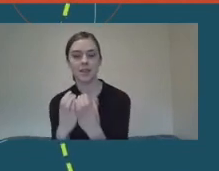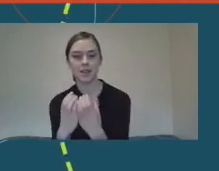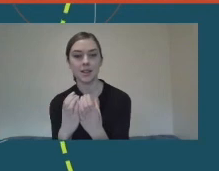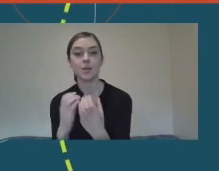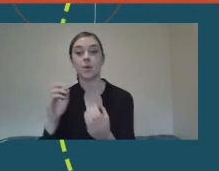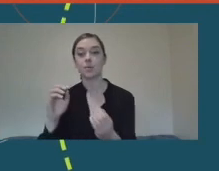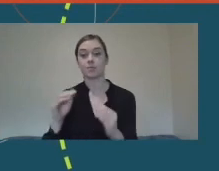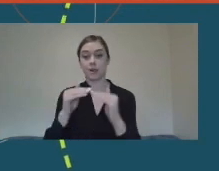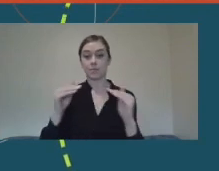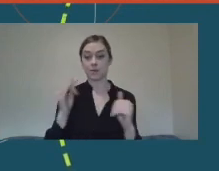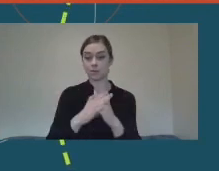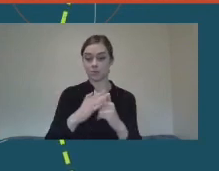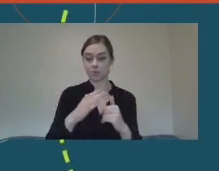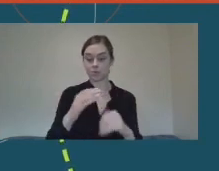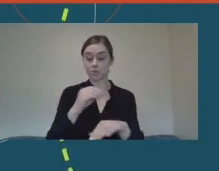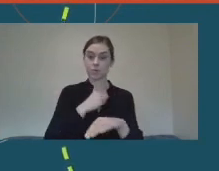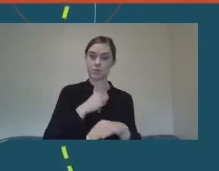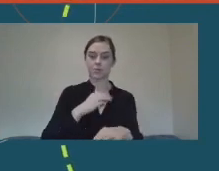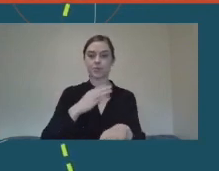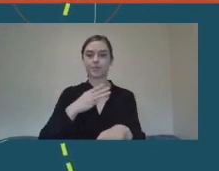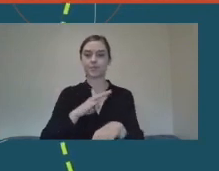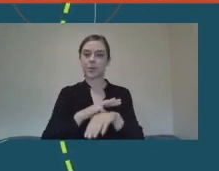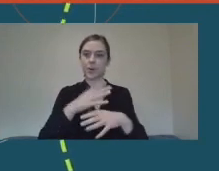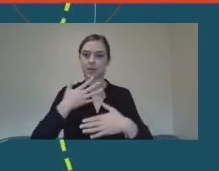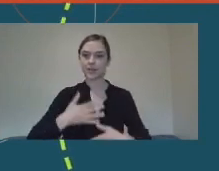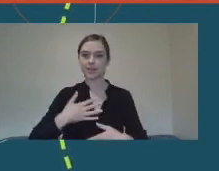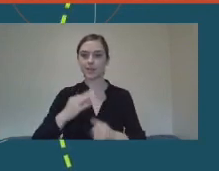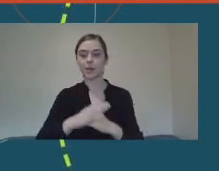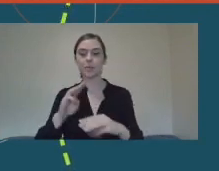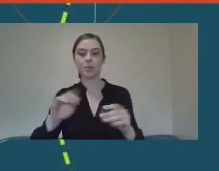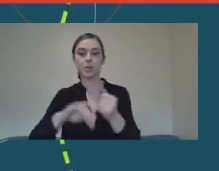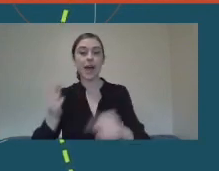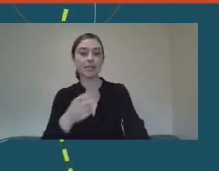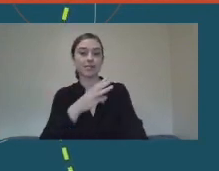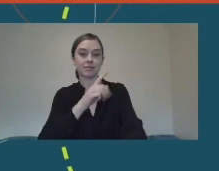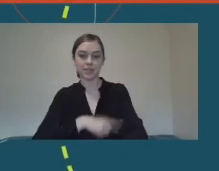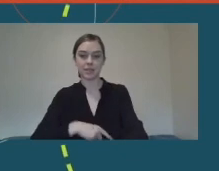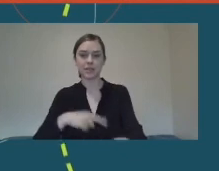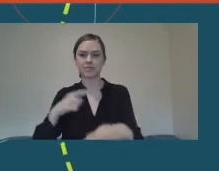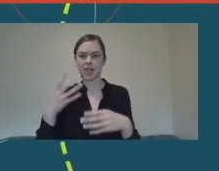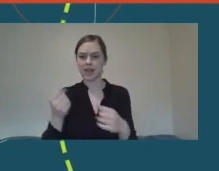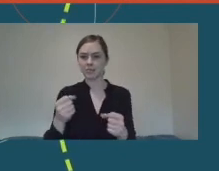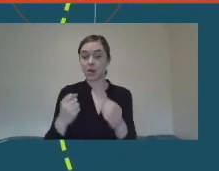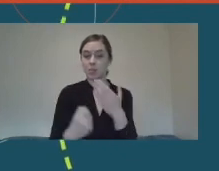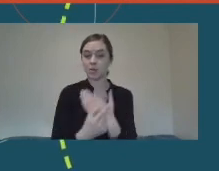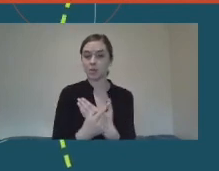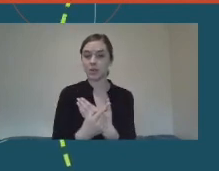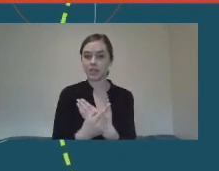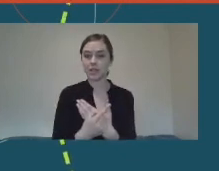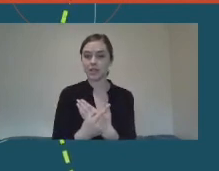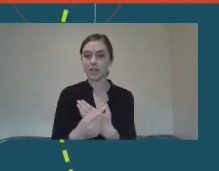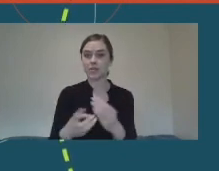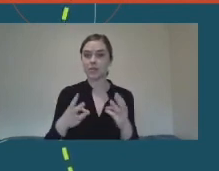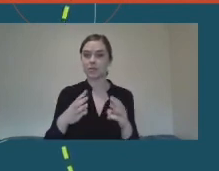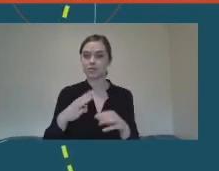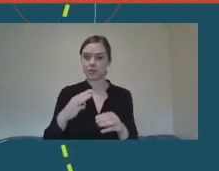disabilities is really to look at it this way. There is a small window of opportunity when an individual with a disability or chronic health condition recognizes that